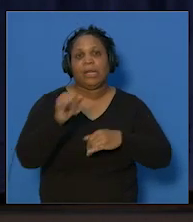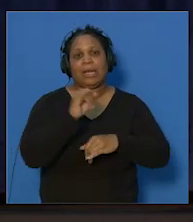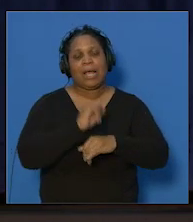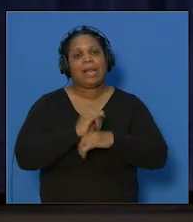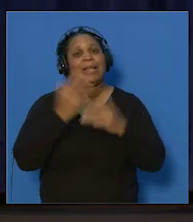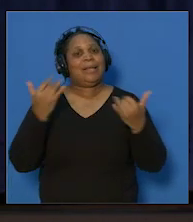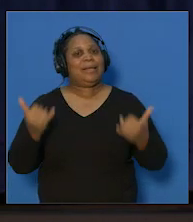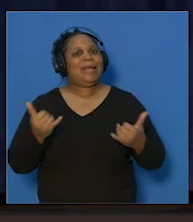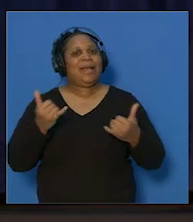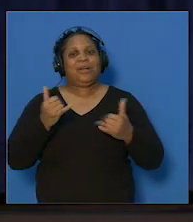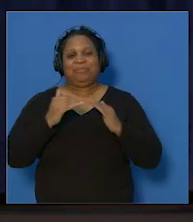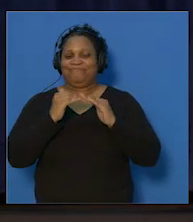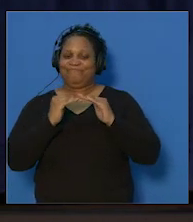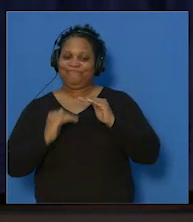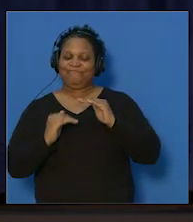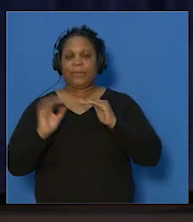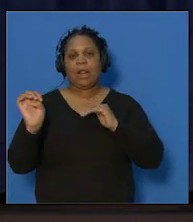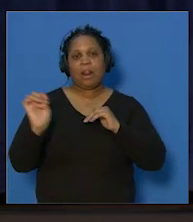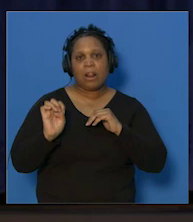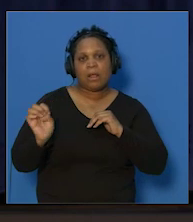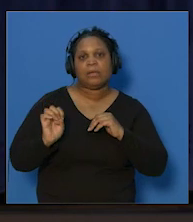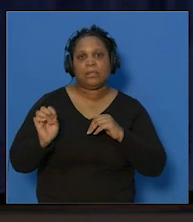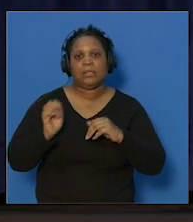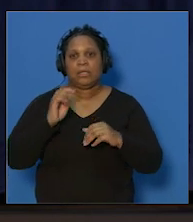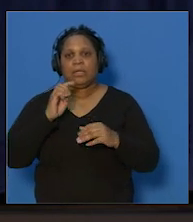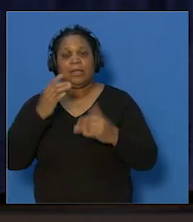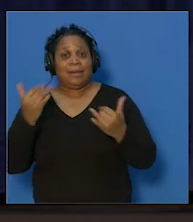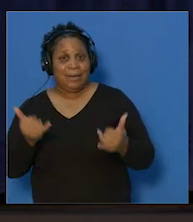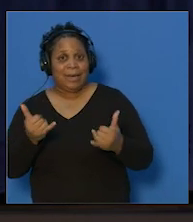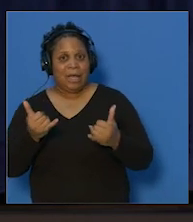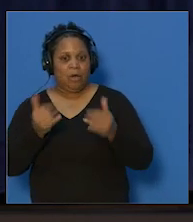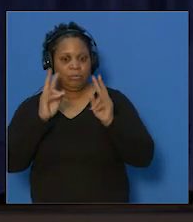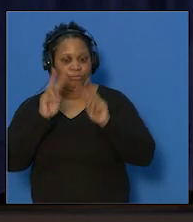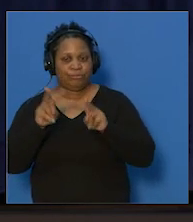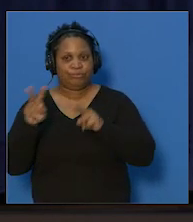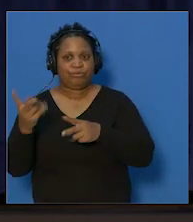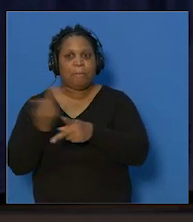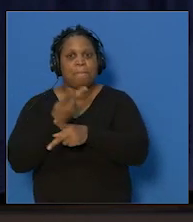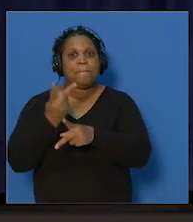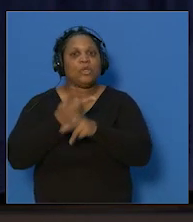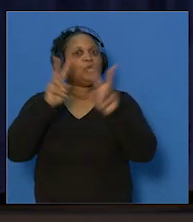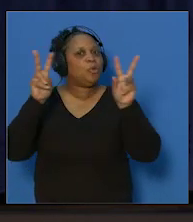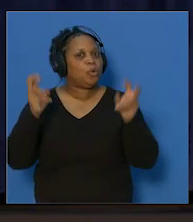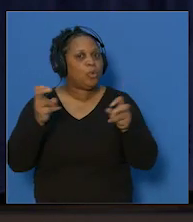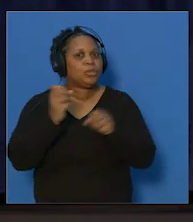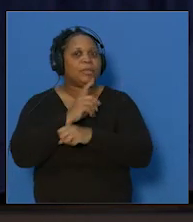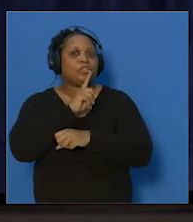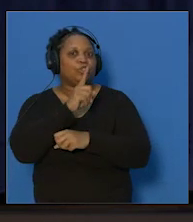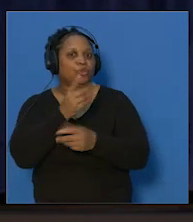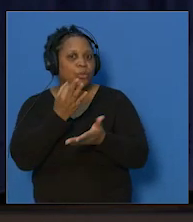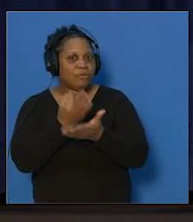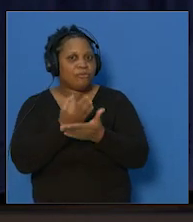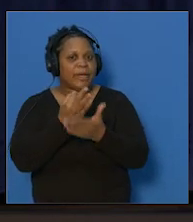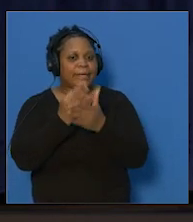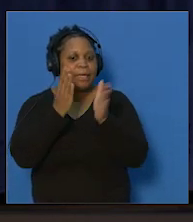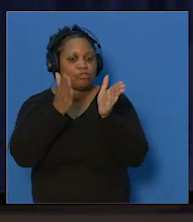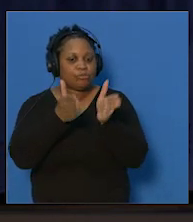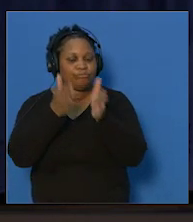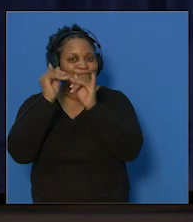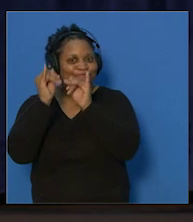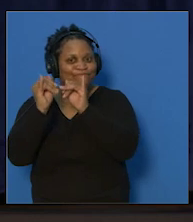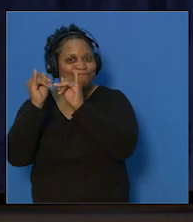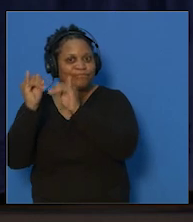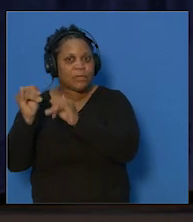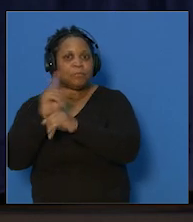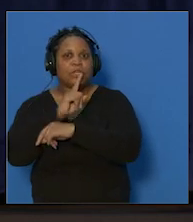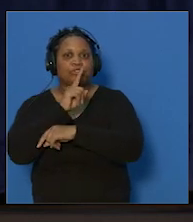less urgent stage, those facts and making sure that we get the multiple quotes and making sure that those particular financial instructions that are necessary